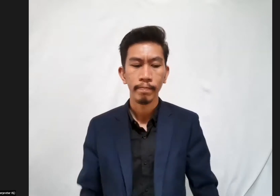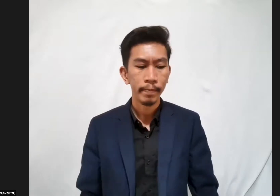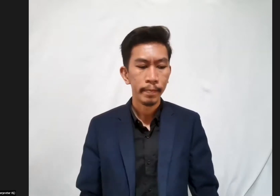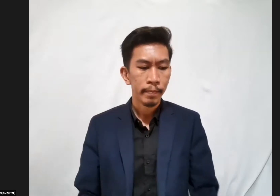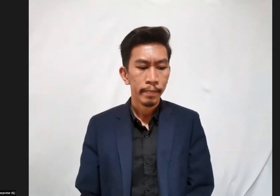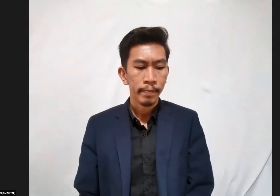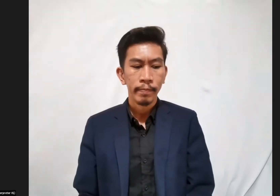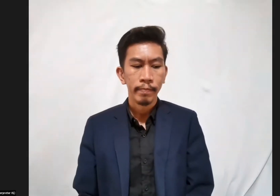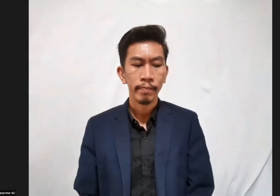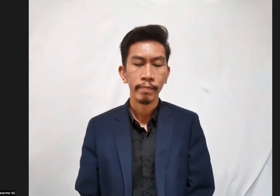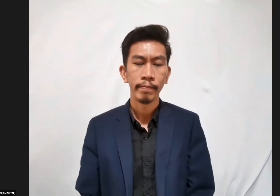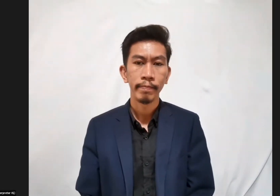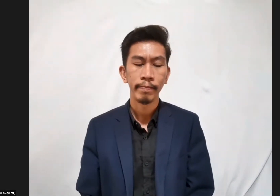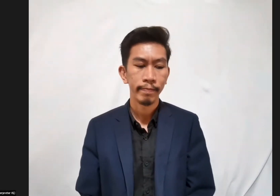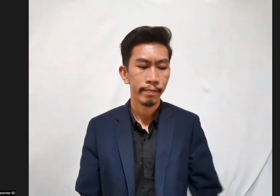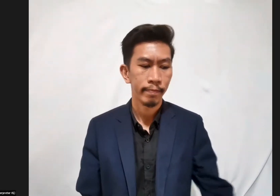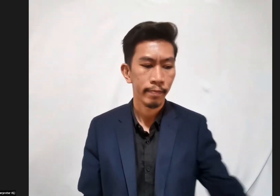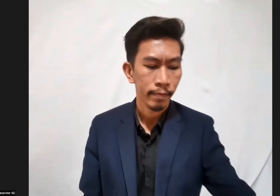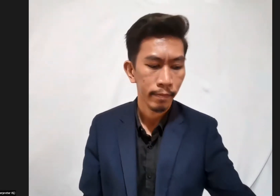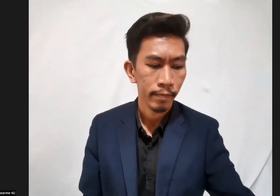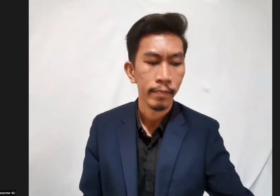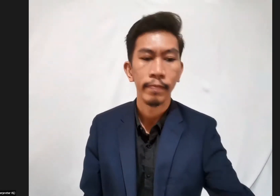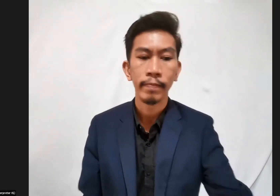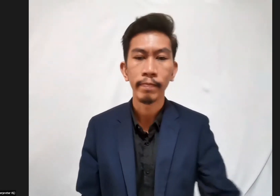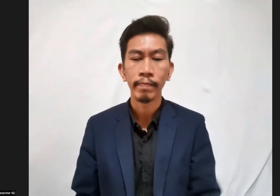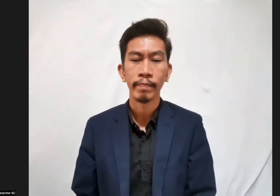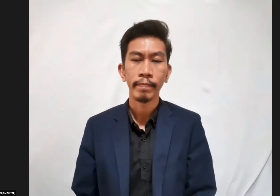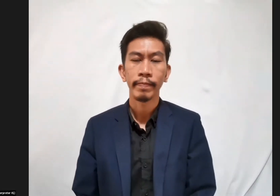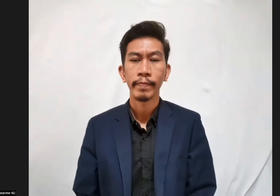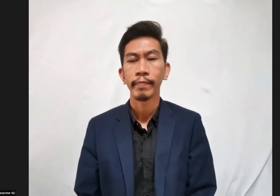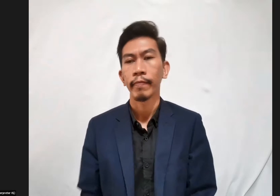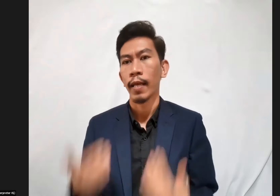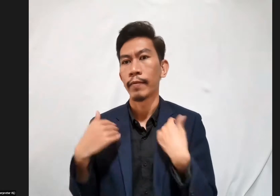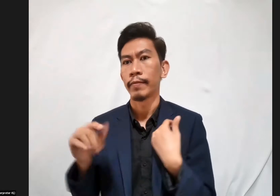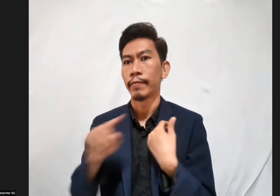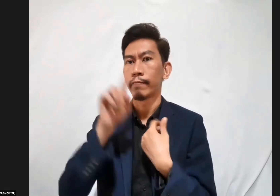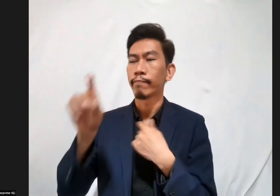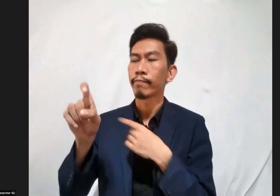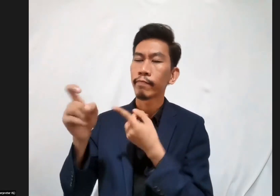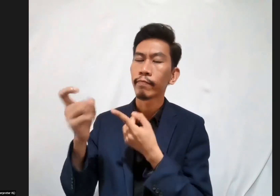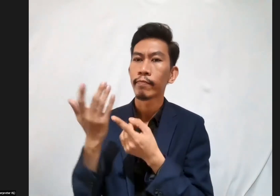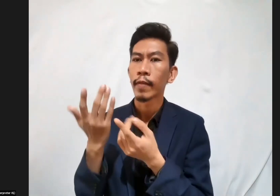Okay, thank you for that, Dr. Ngelangel. We have a question from our